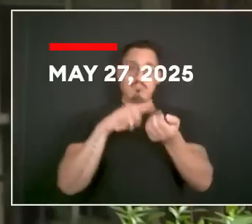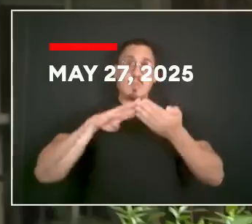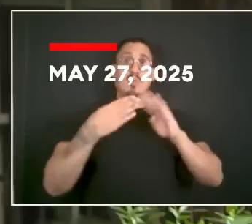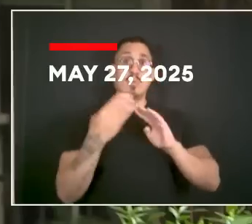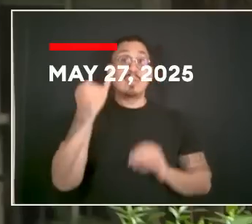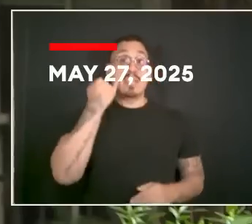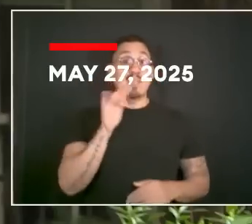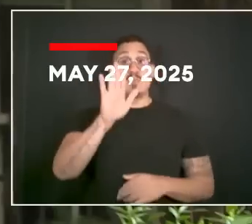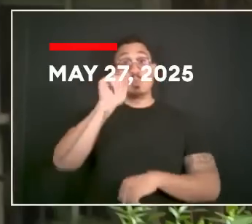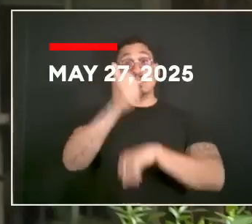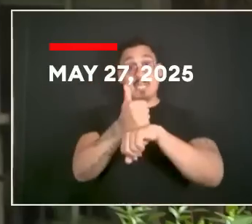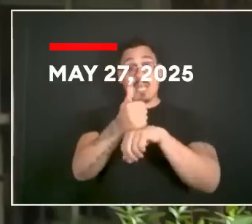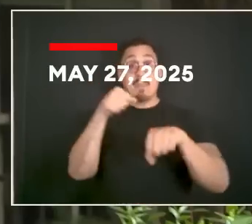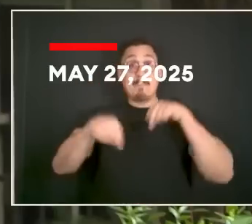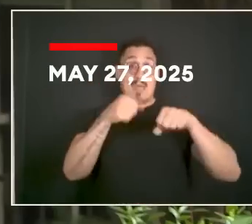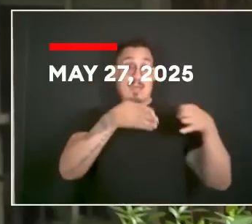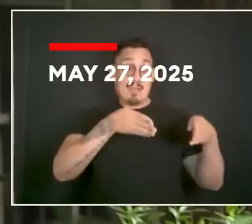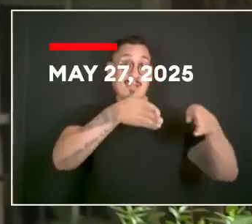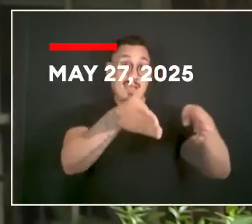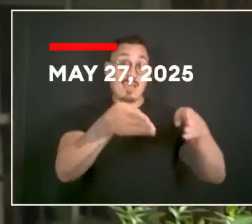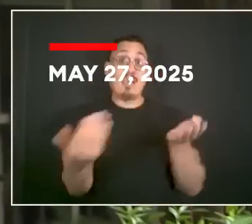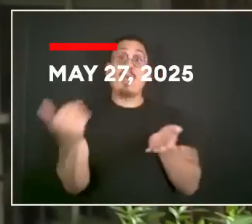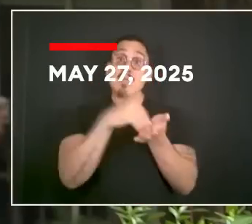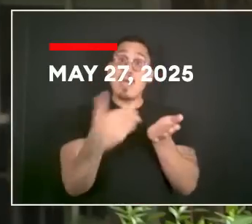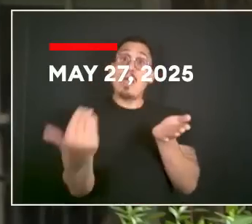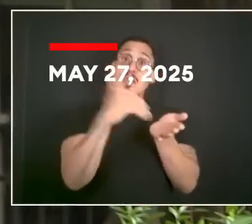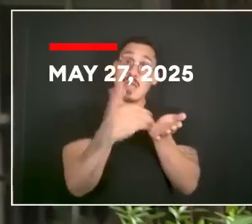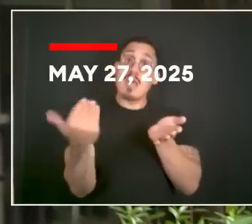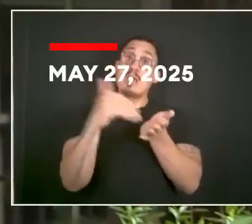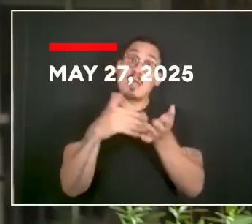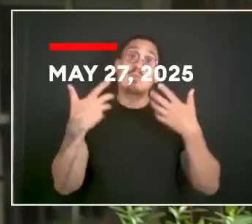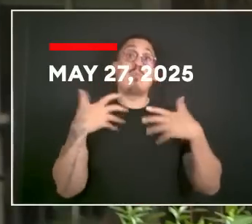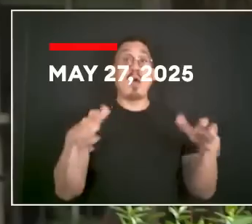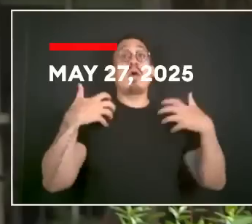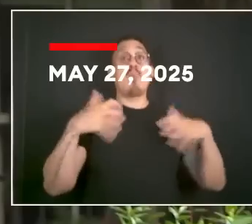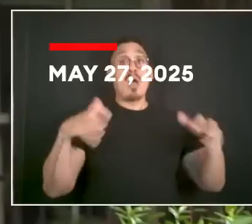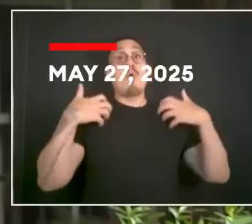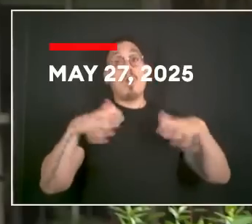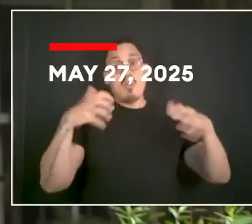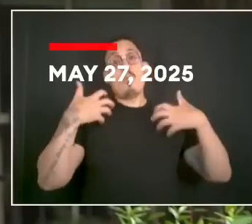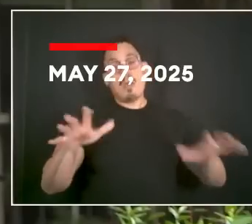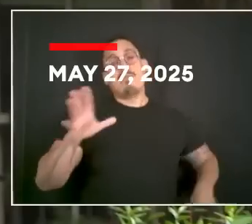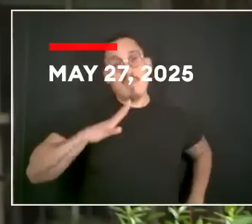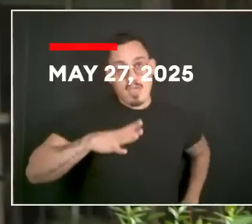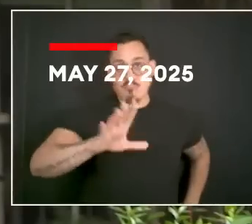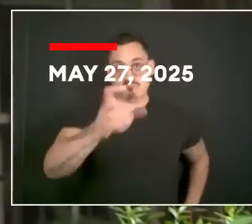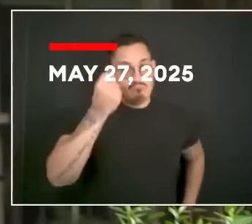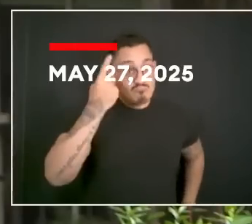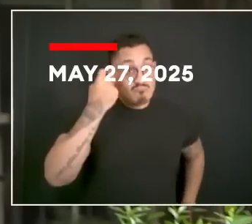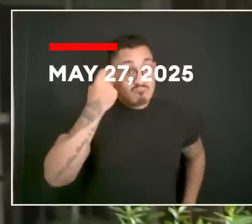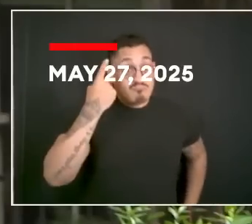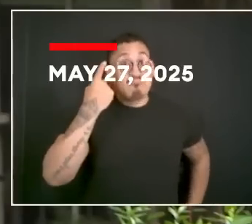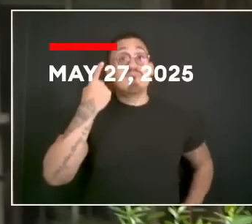that's a problem. Like Williamsburg, you know, a little boy was almost hit, a child was almost hit in Williamsburg on a bike lane. We need to look